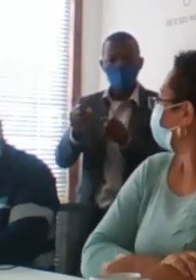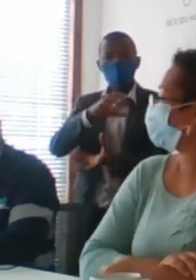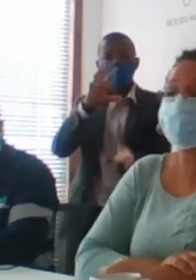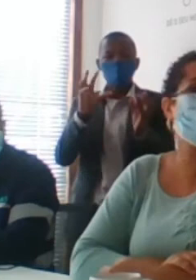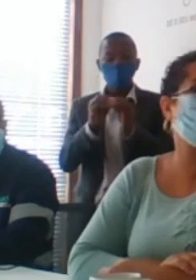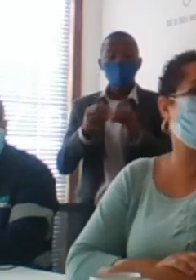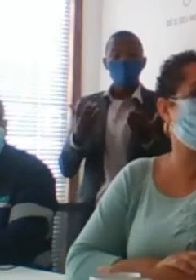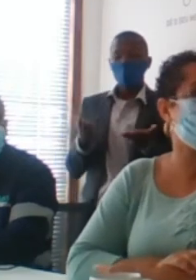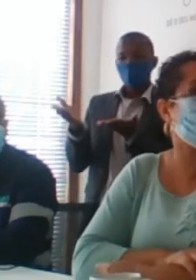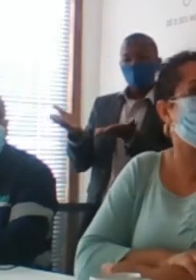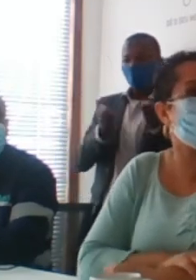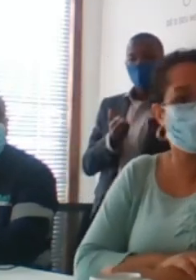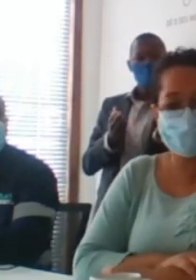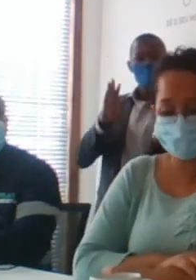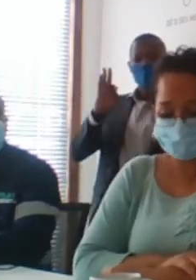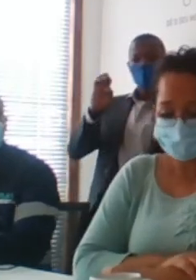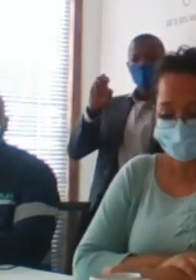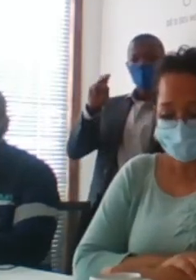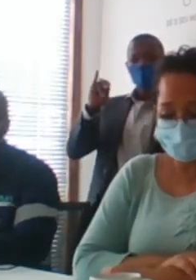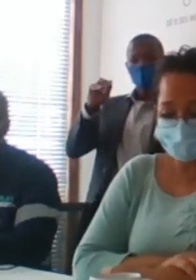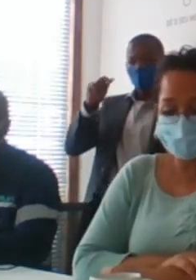guests. Welcome Phineas, welcome Linu,